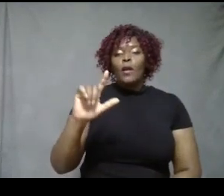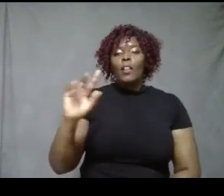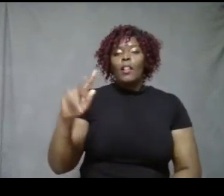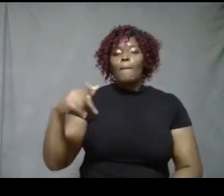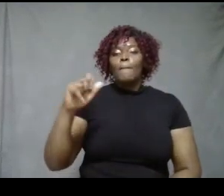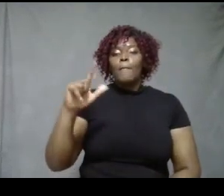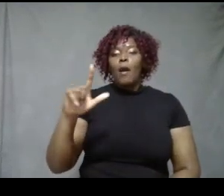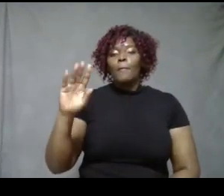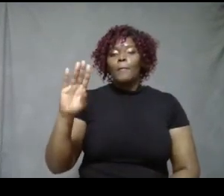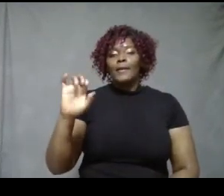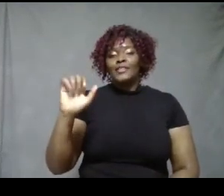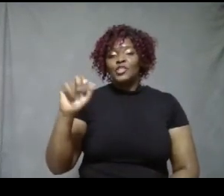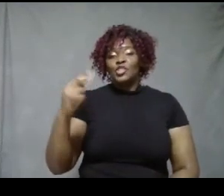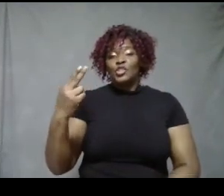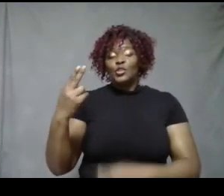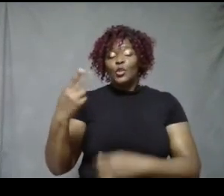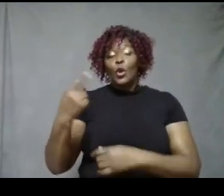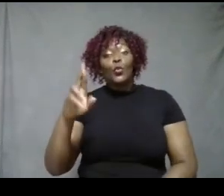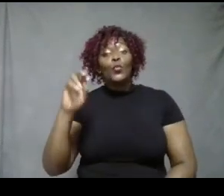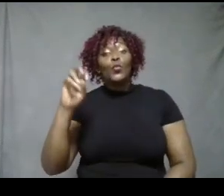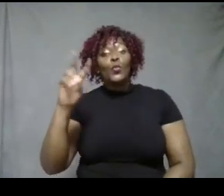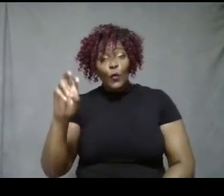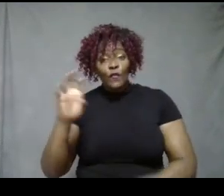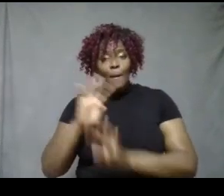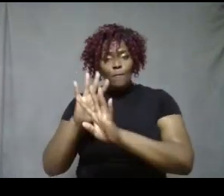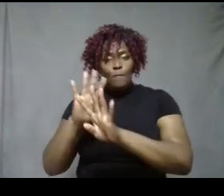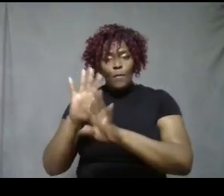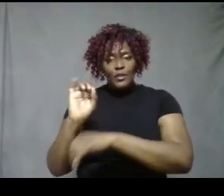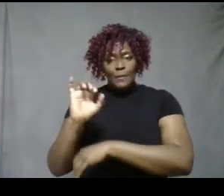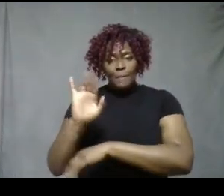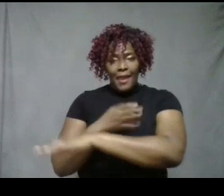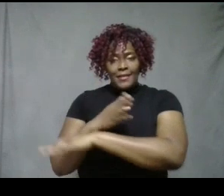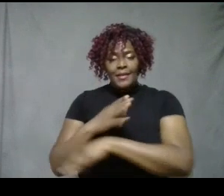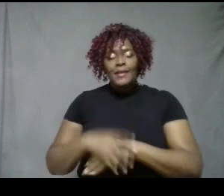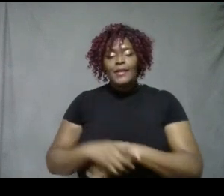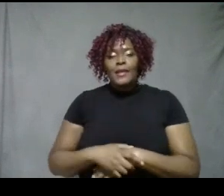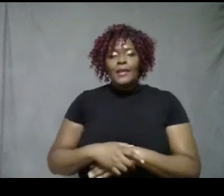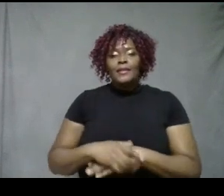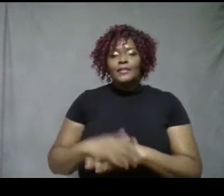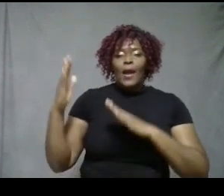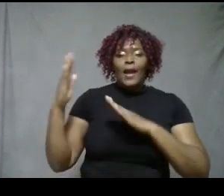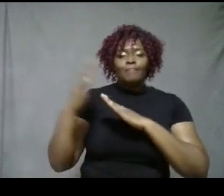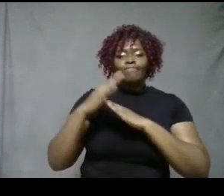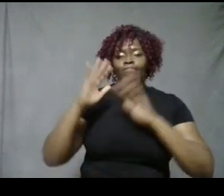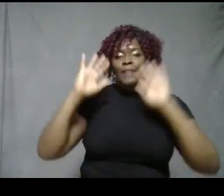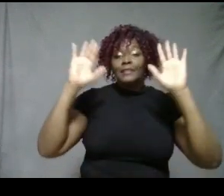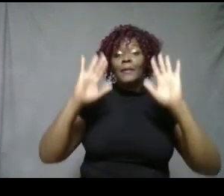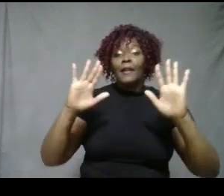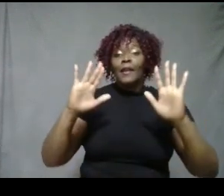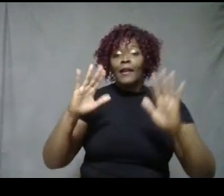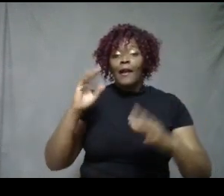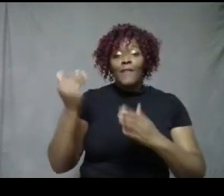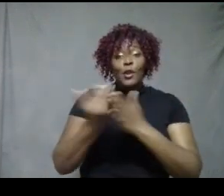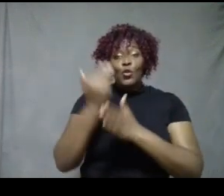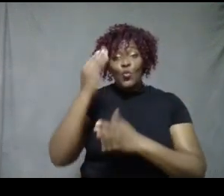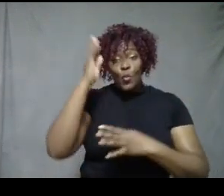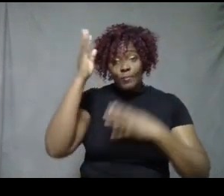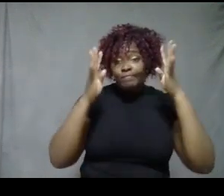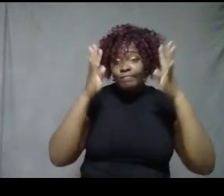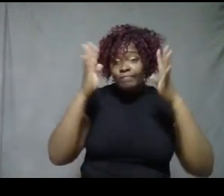won outstanding musical performance, outstanding display of fantasy and/or imagination, outstanding display of